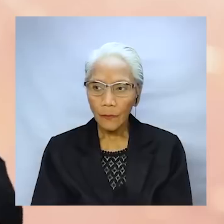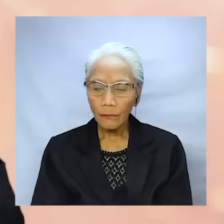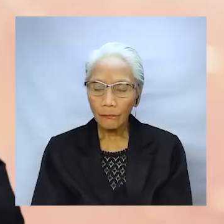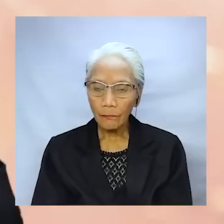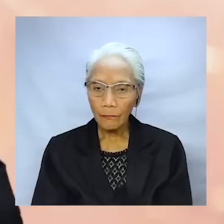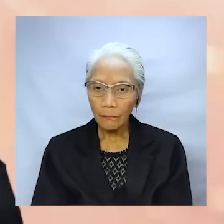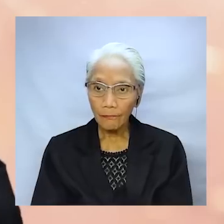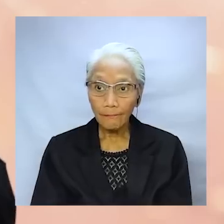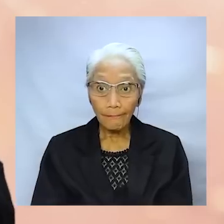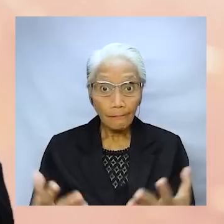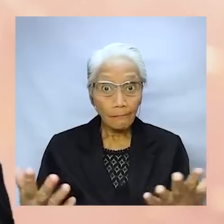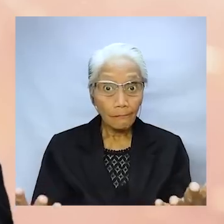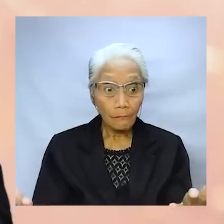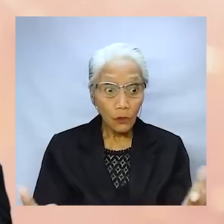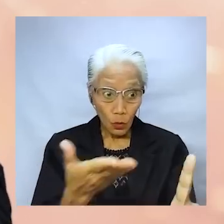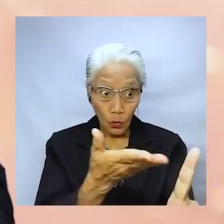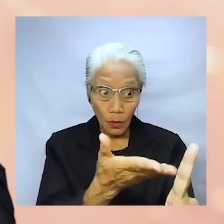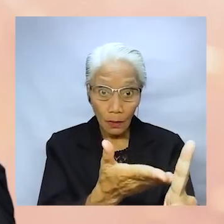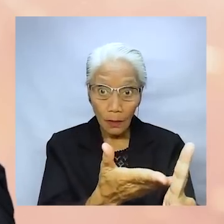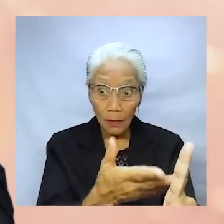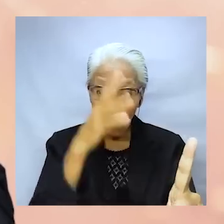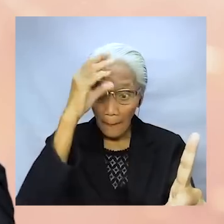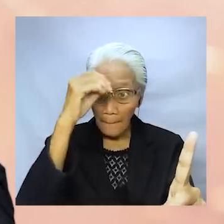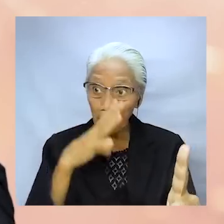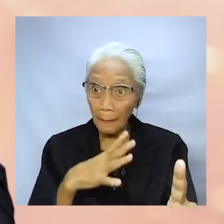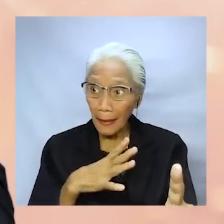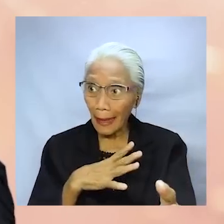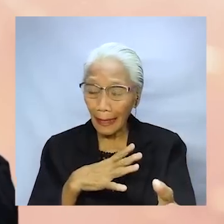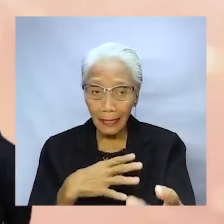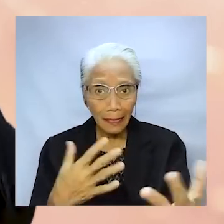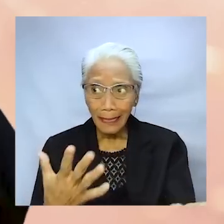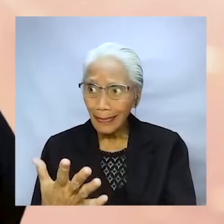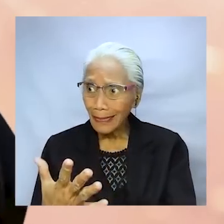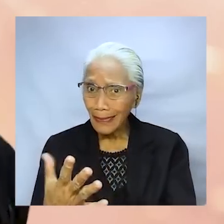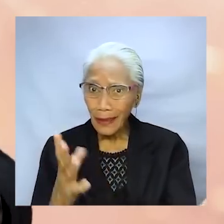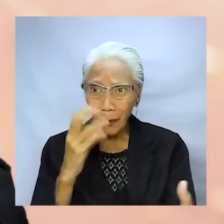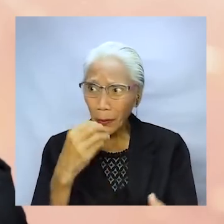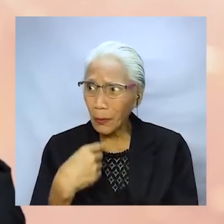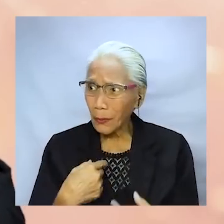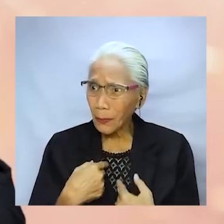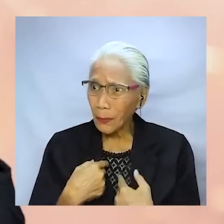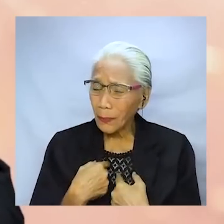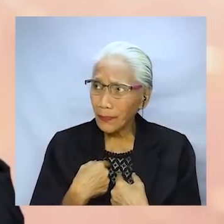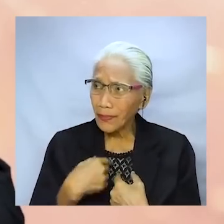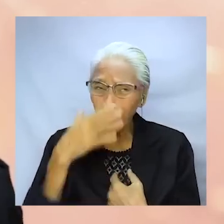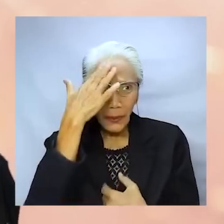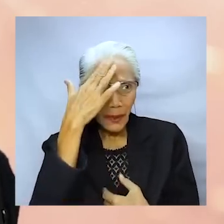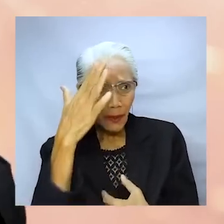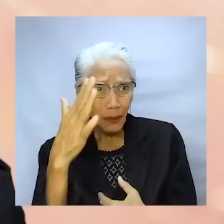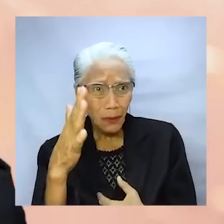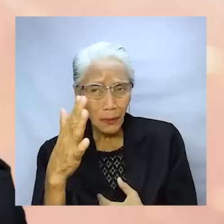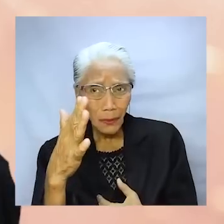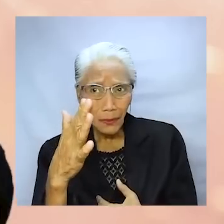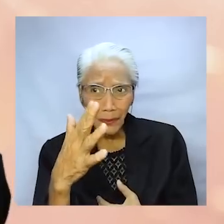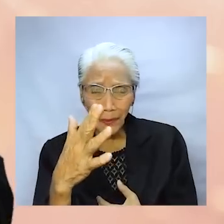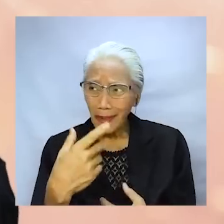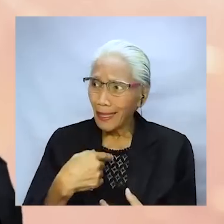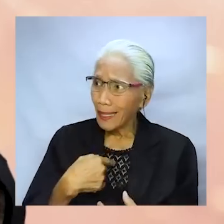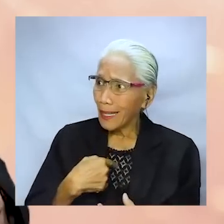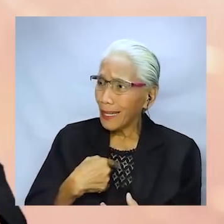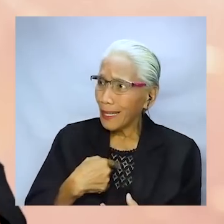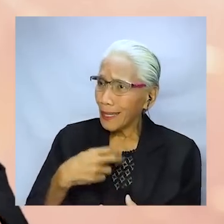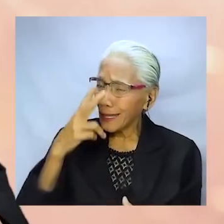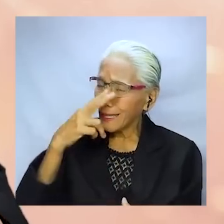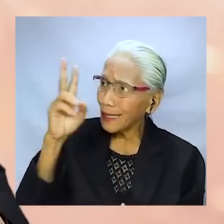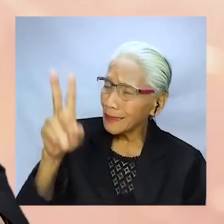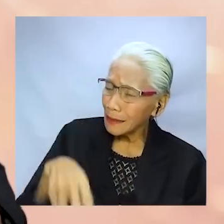So this man, whom I do not know, whom I have not seen physically, I know, I see